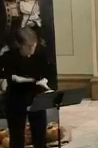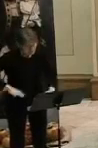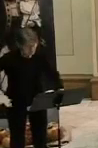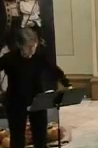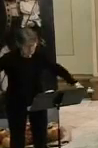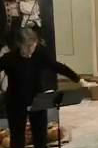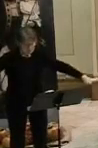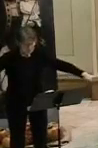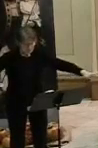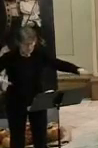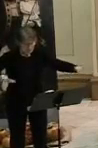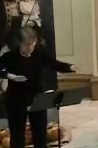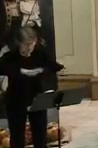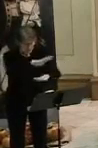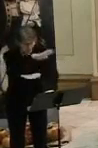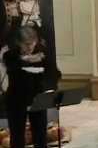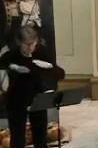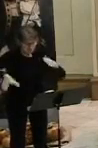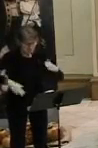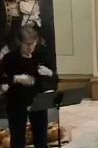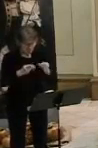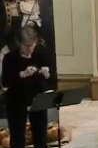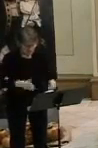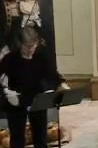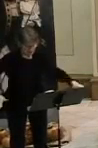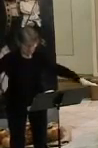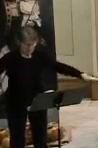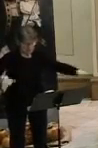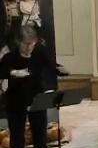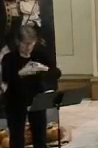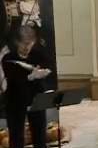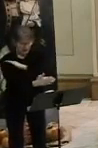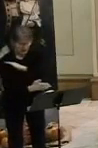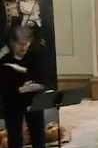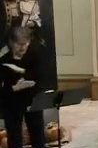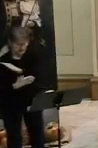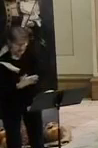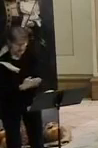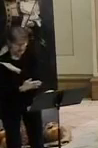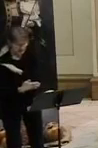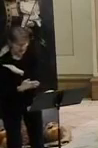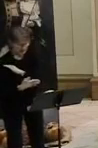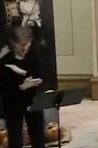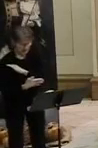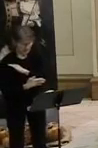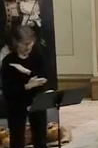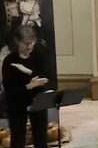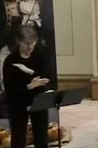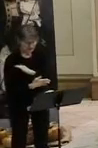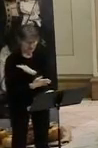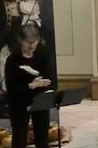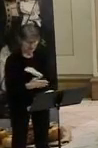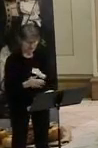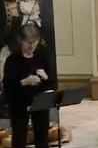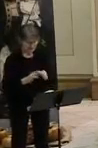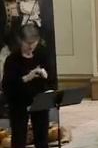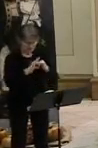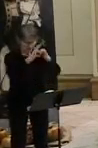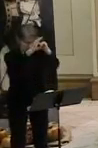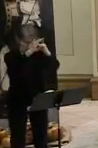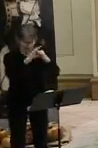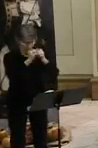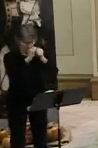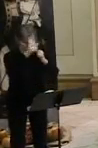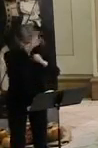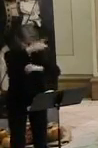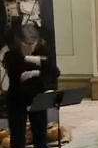Extend, O King, be nigh to every land and nation.